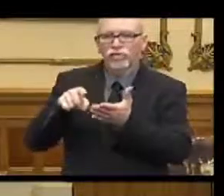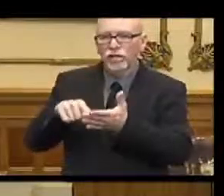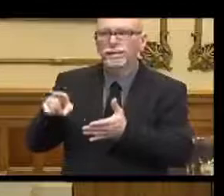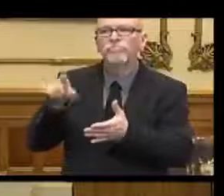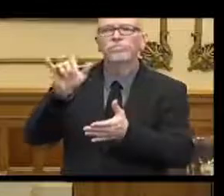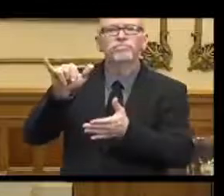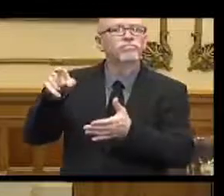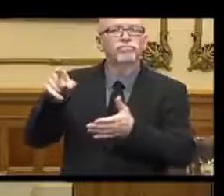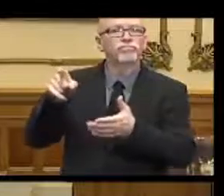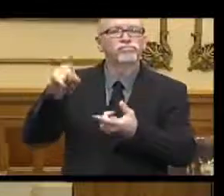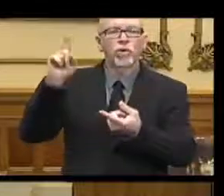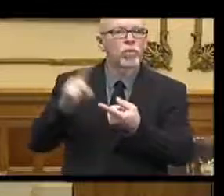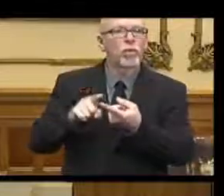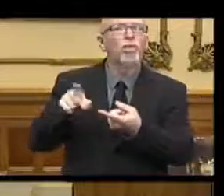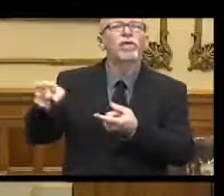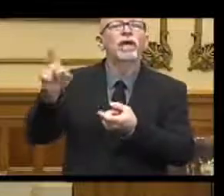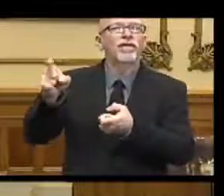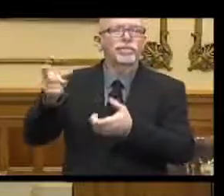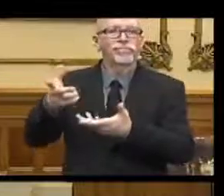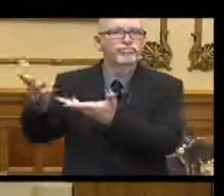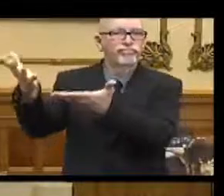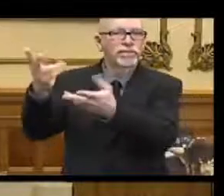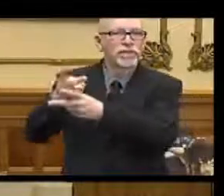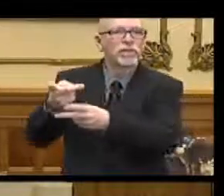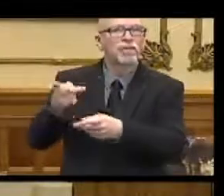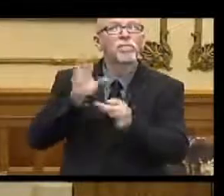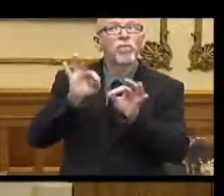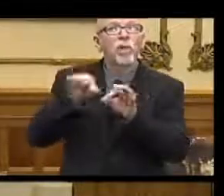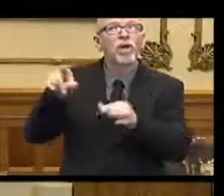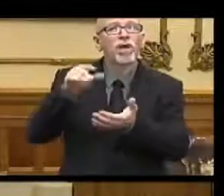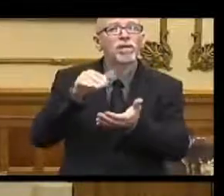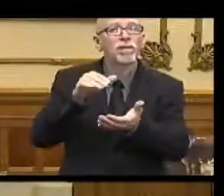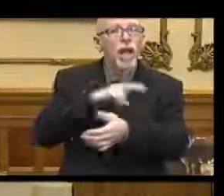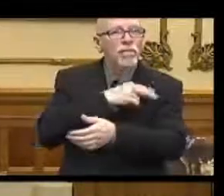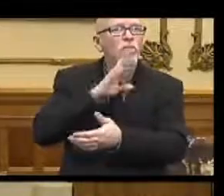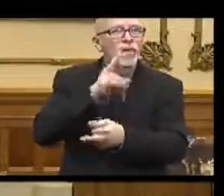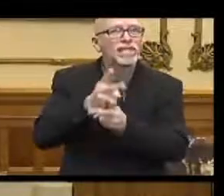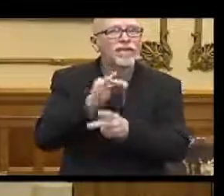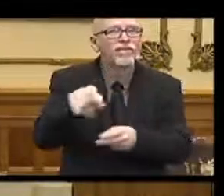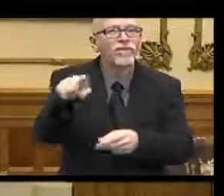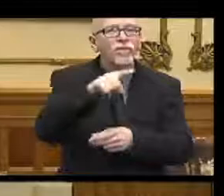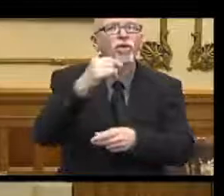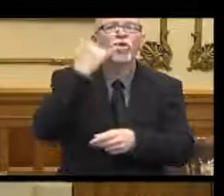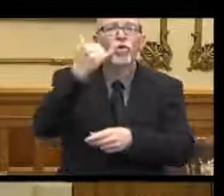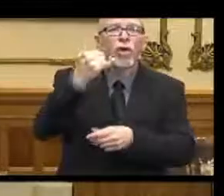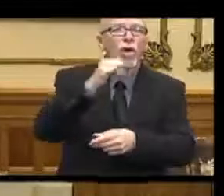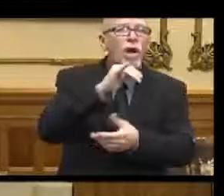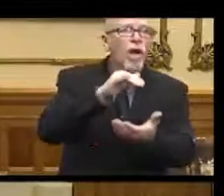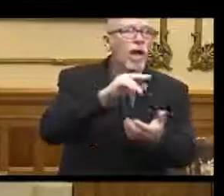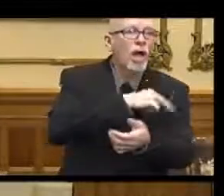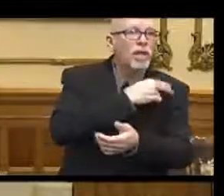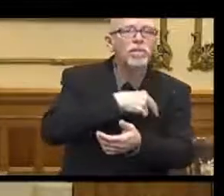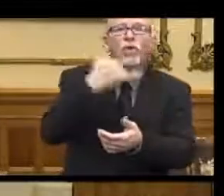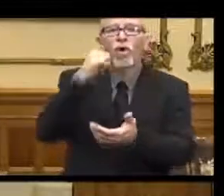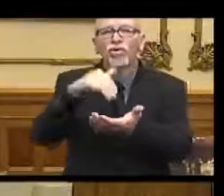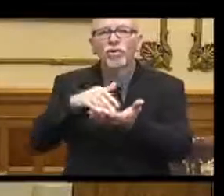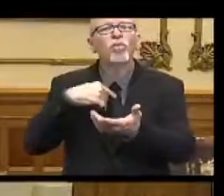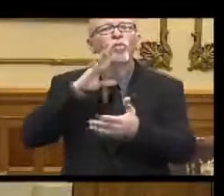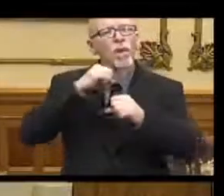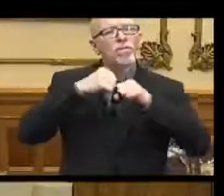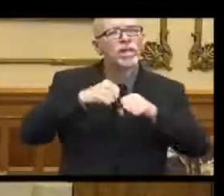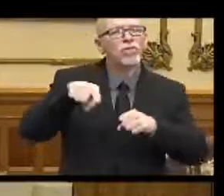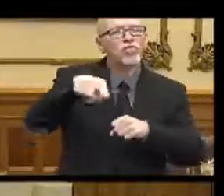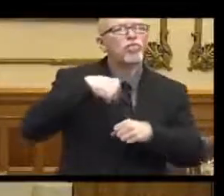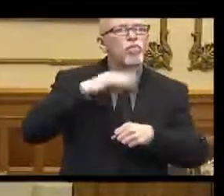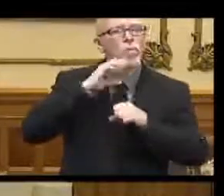away. But it's very important that we are here to take care of you. Call the emergency room, call your doctor, where we can protect you and protect